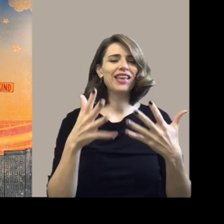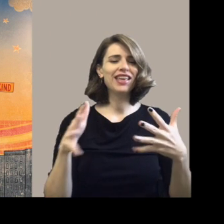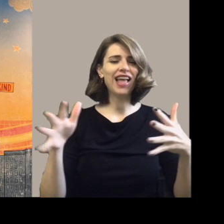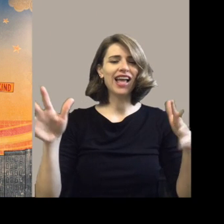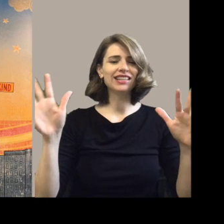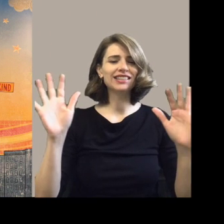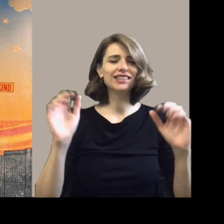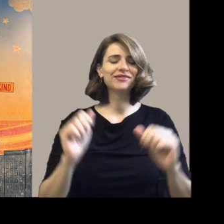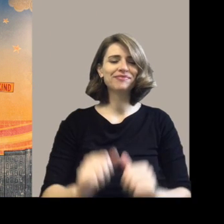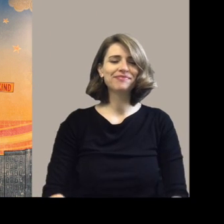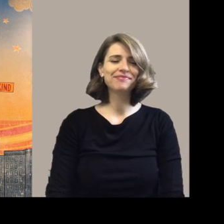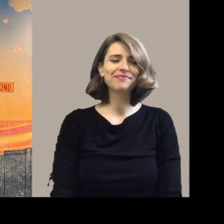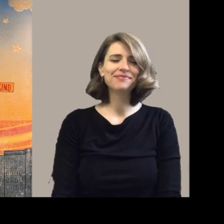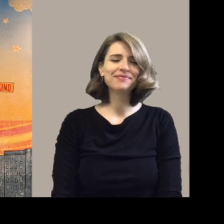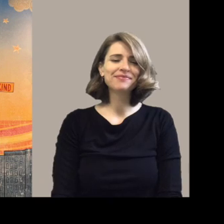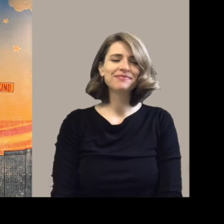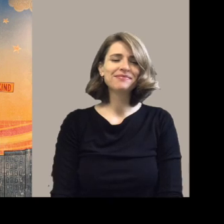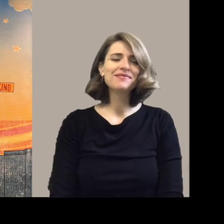The end.